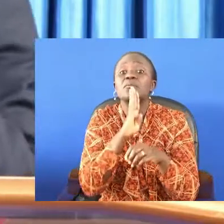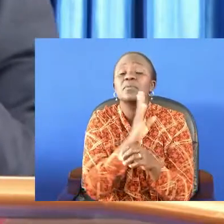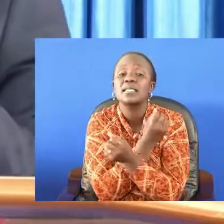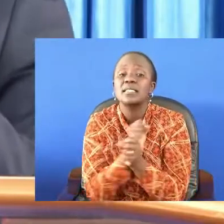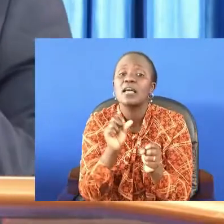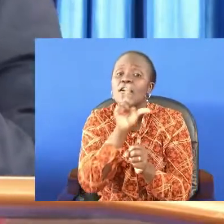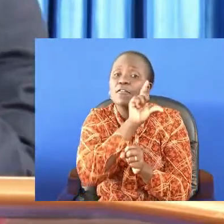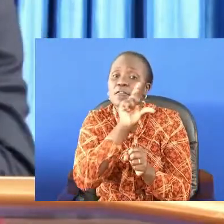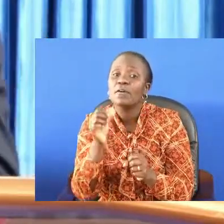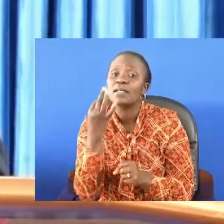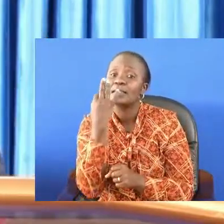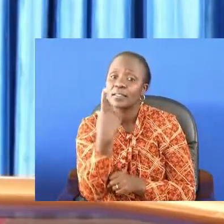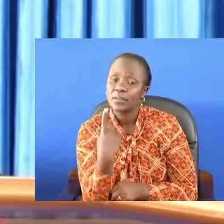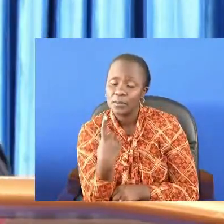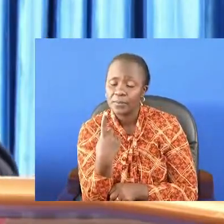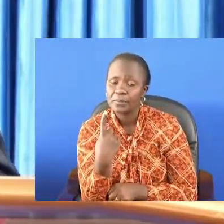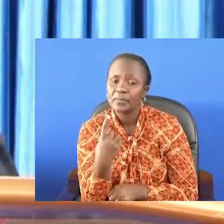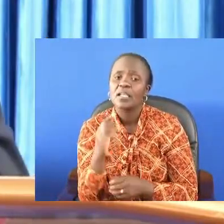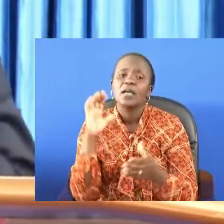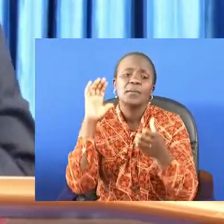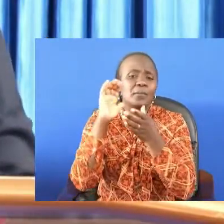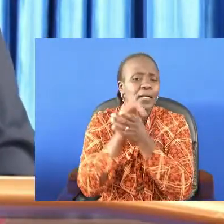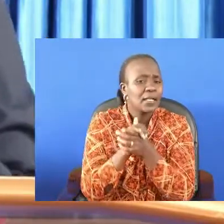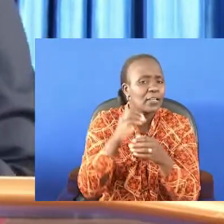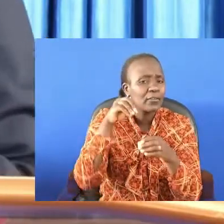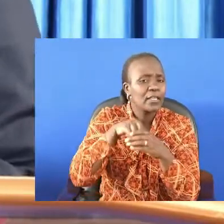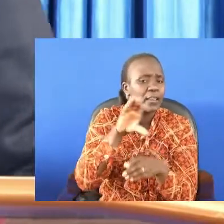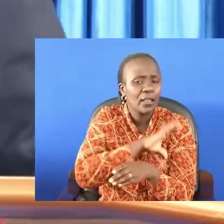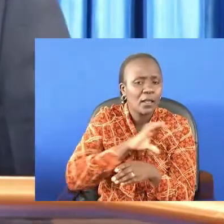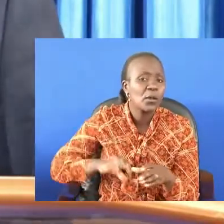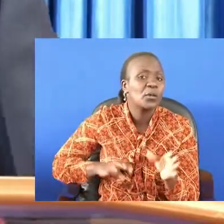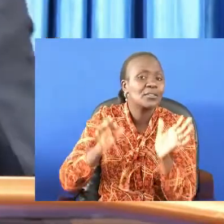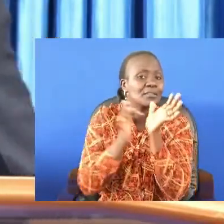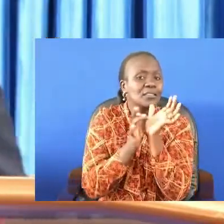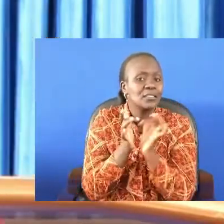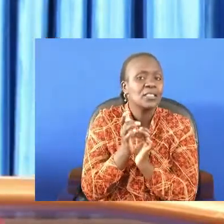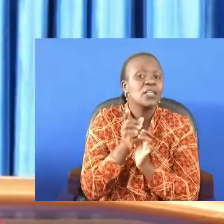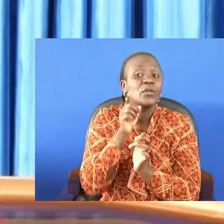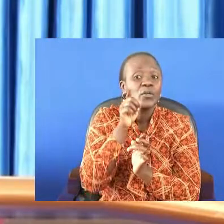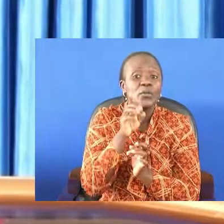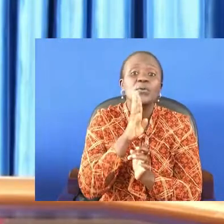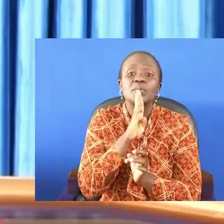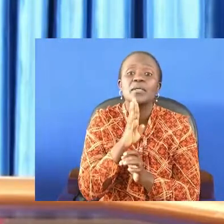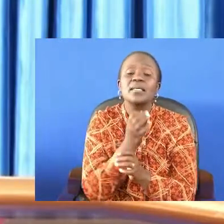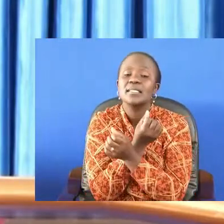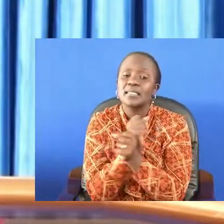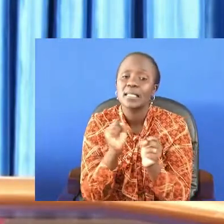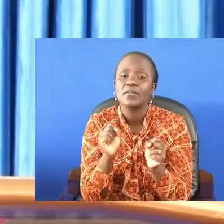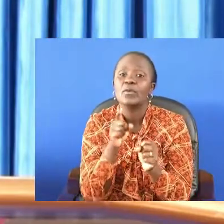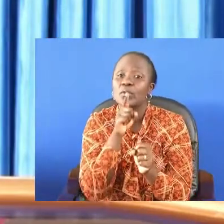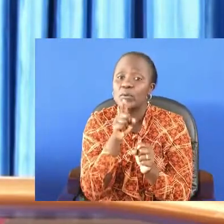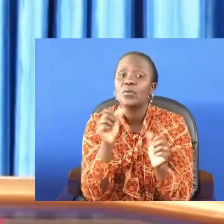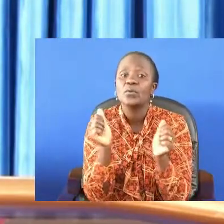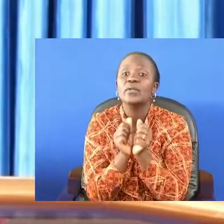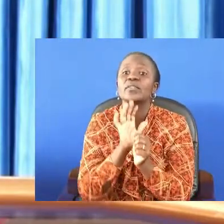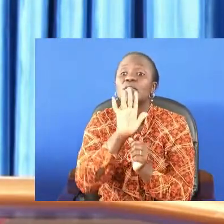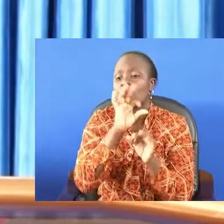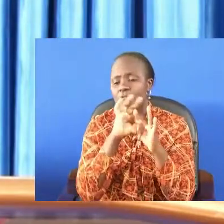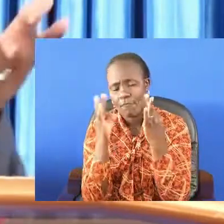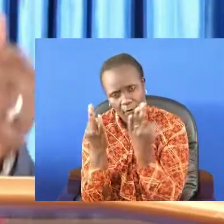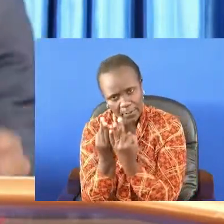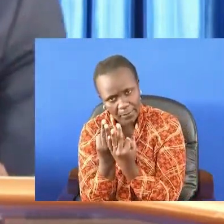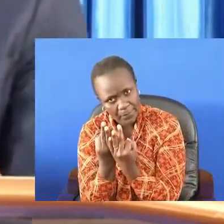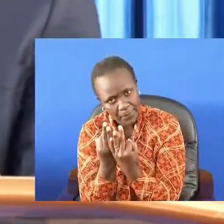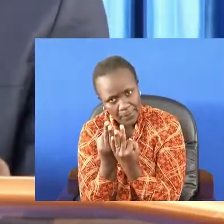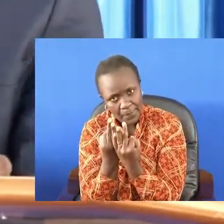Verse 31, they replied, believe in the Lord Jesus and you will be saved, you and your household. What